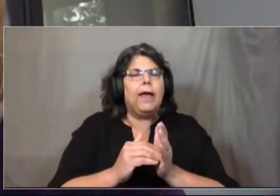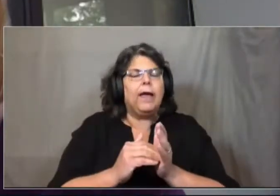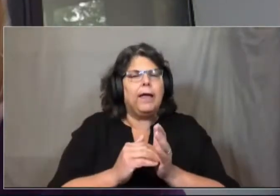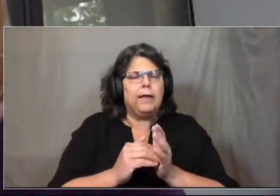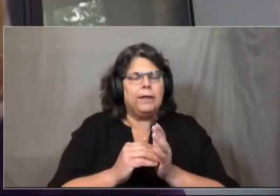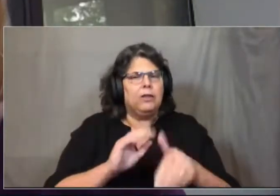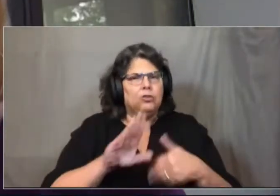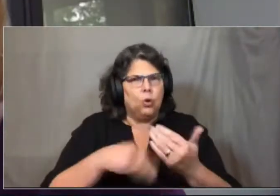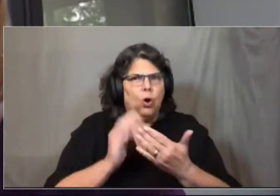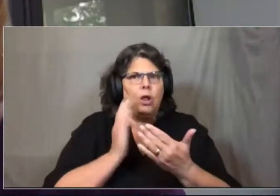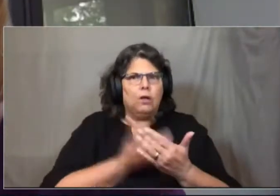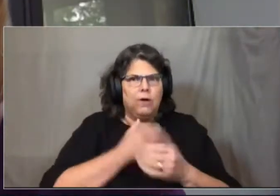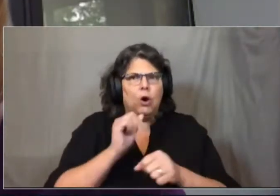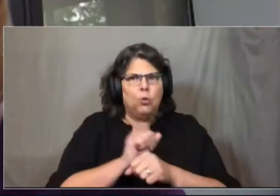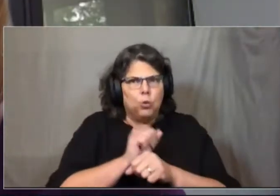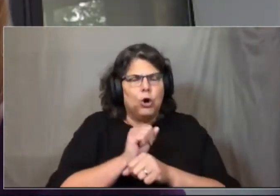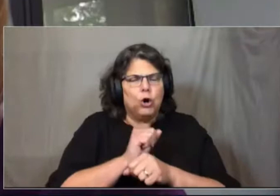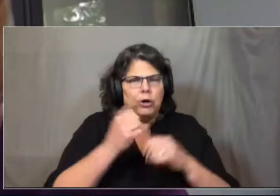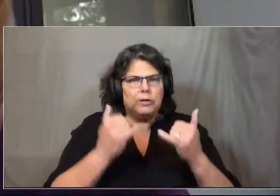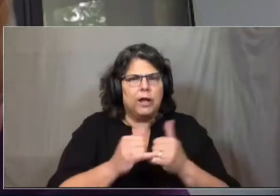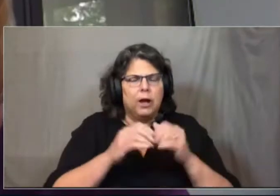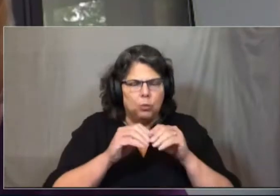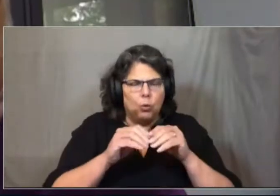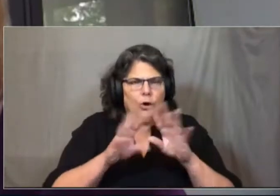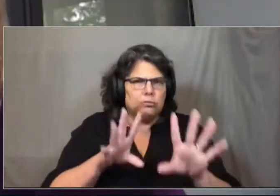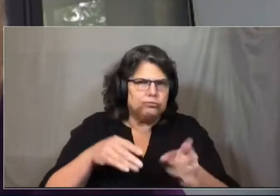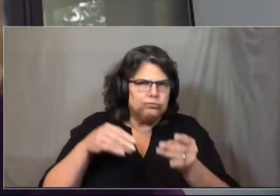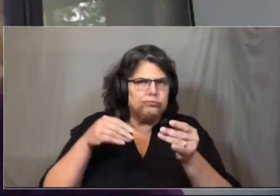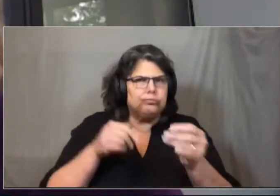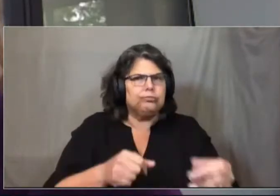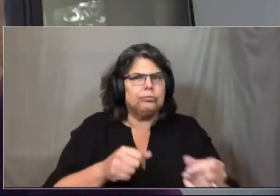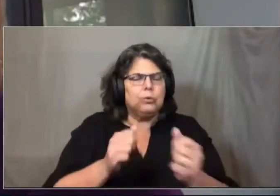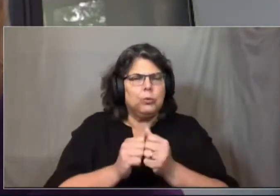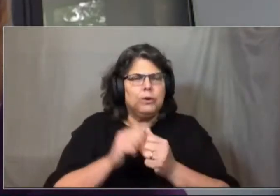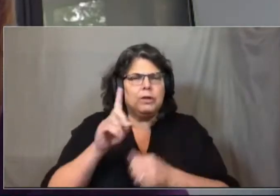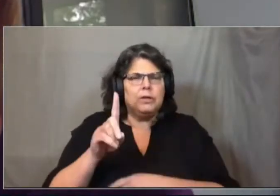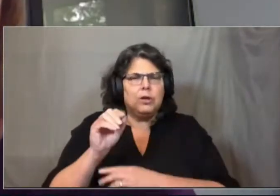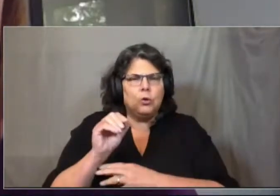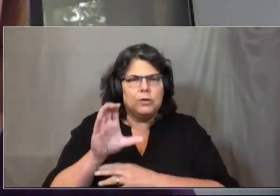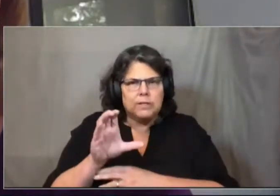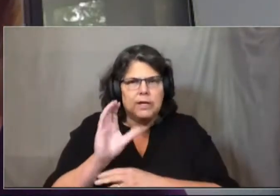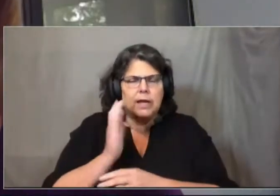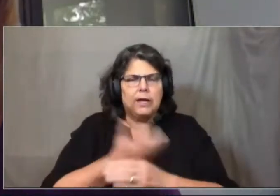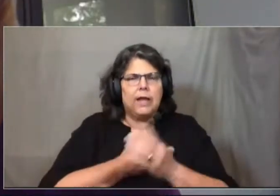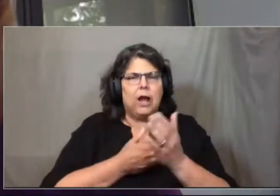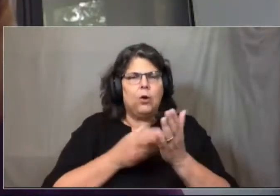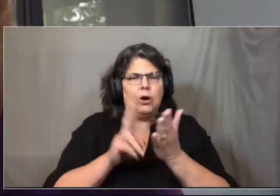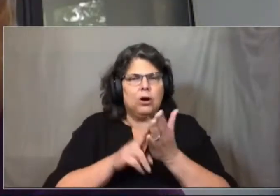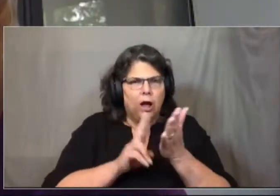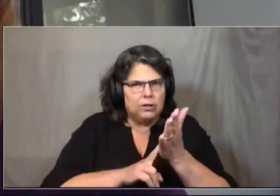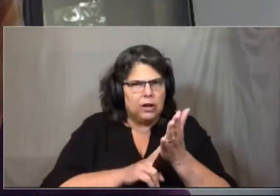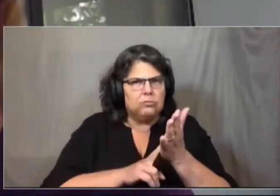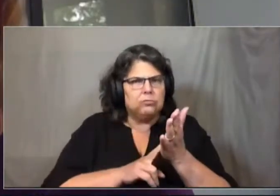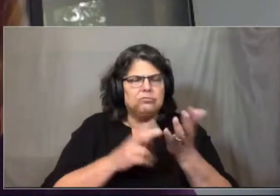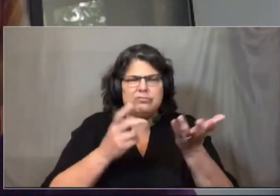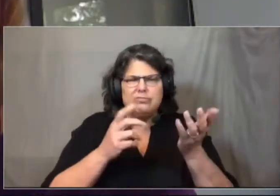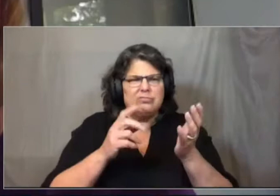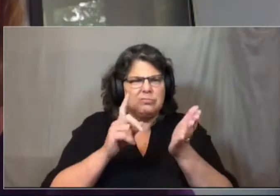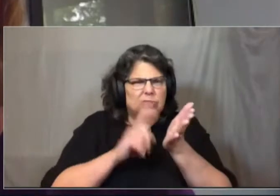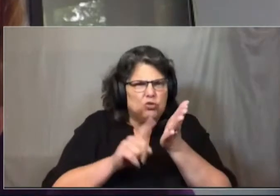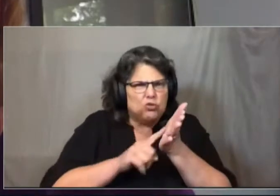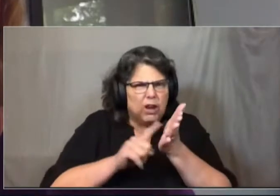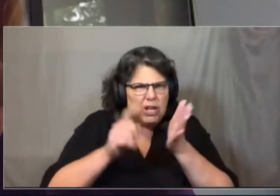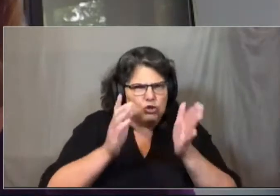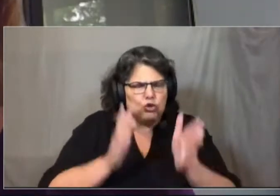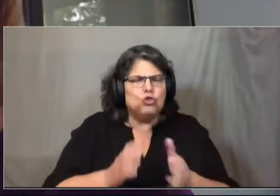our activities in the DOC with our contract investigators, contact tracers, we have been able